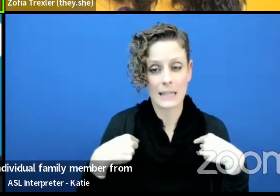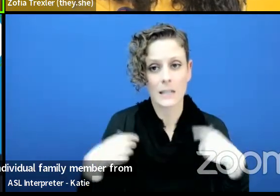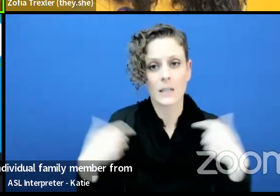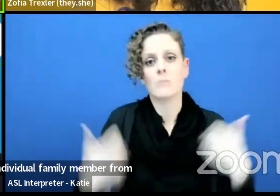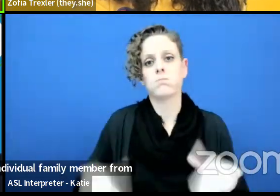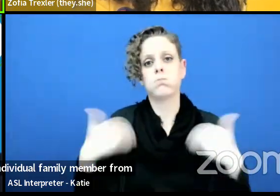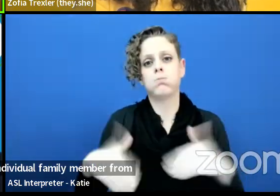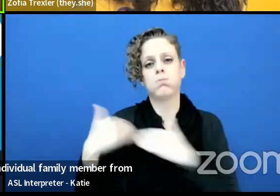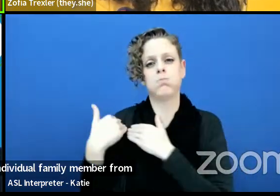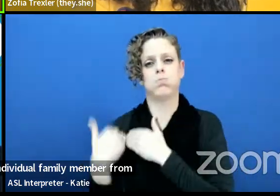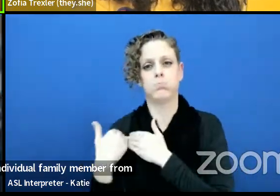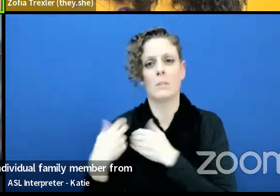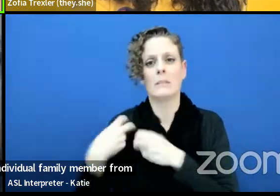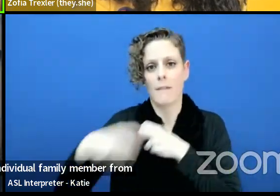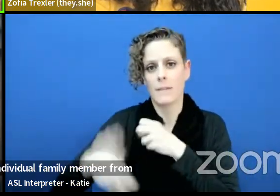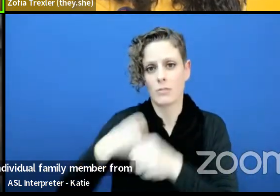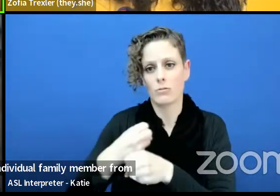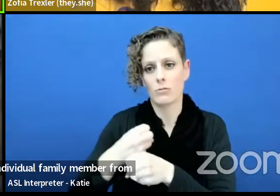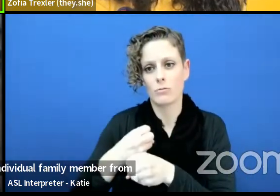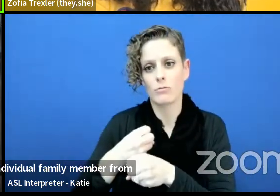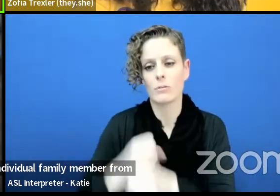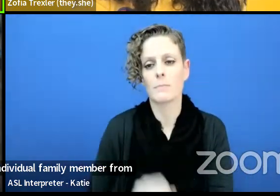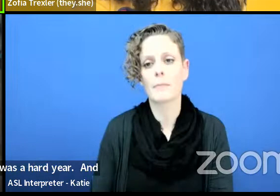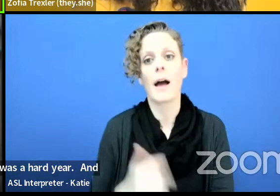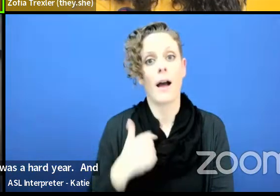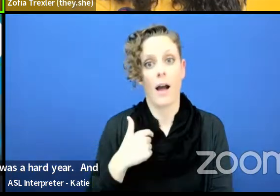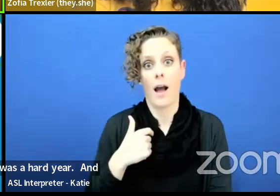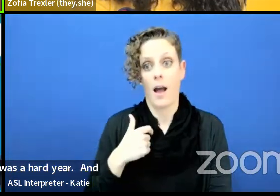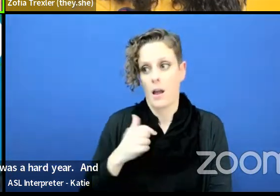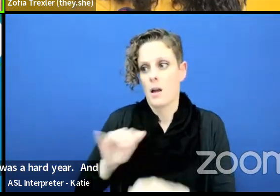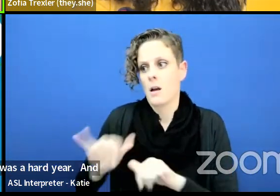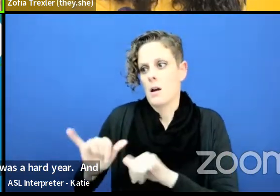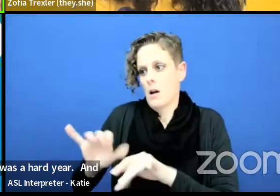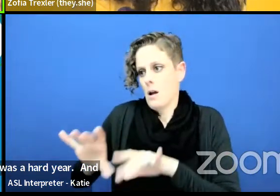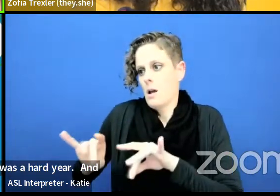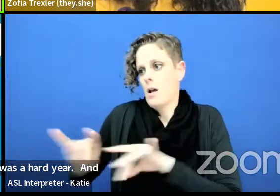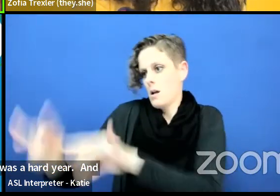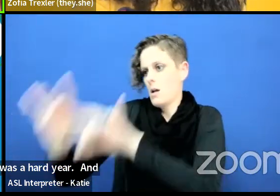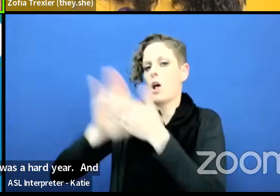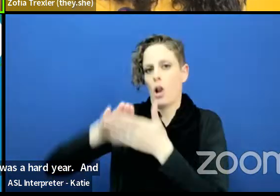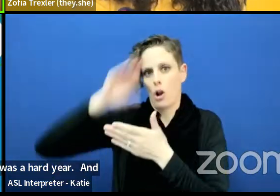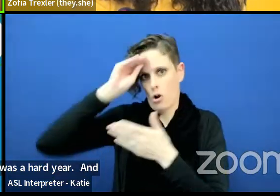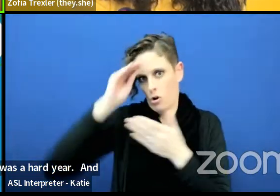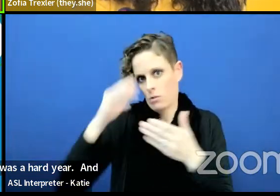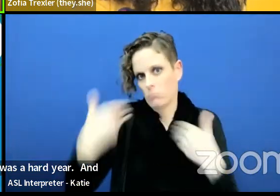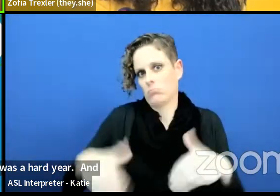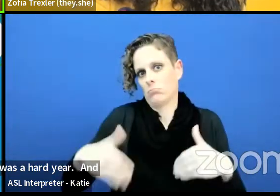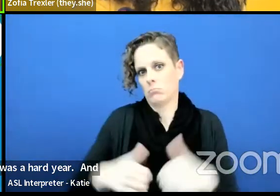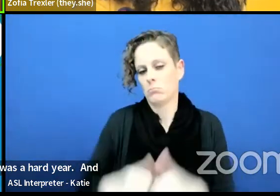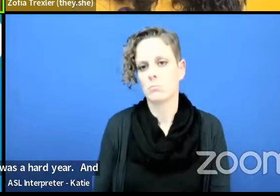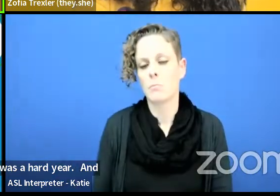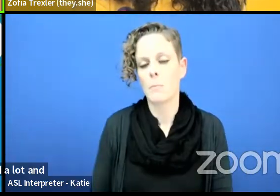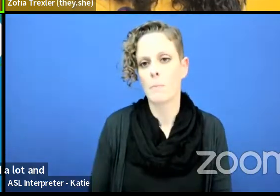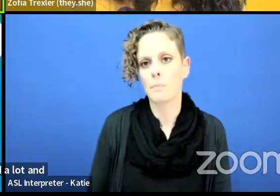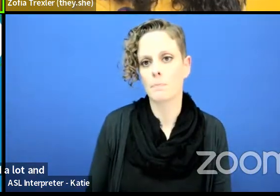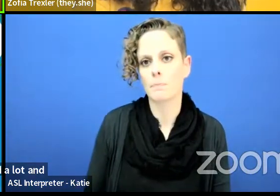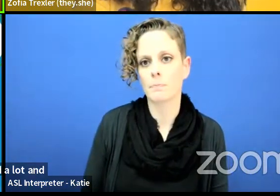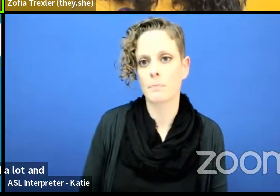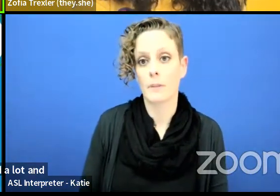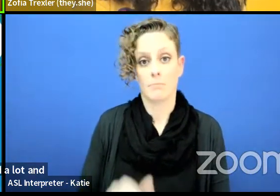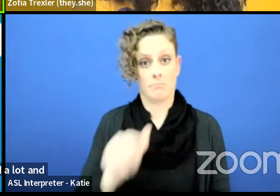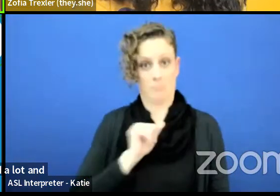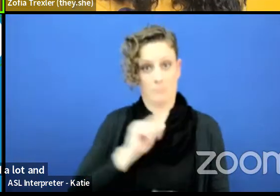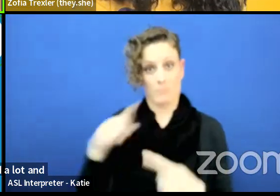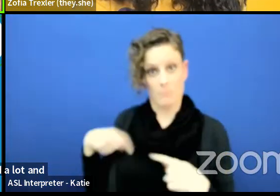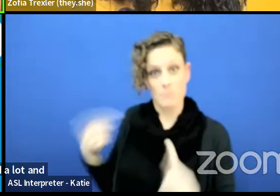really hard year. And I learned a lot. And as someone who has always had a disability,